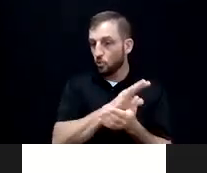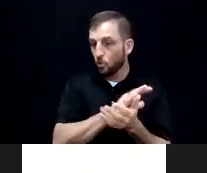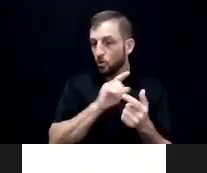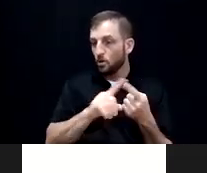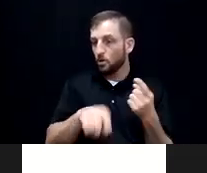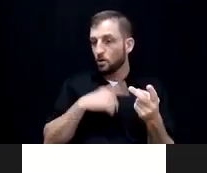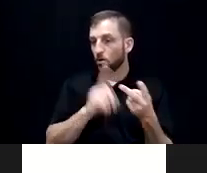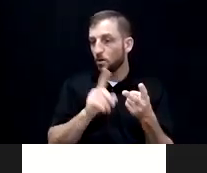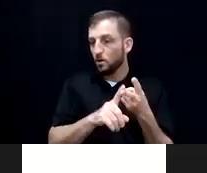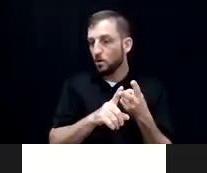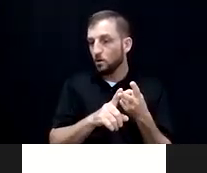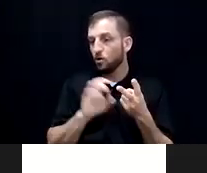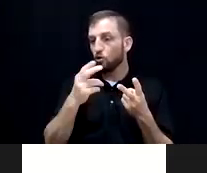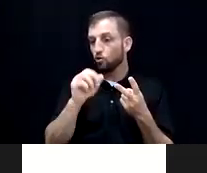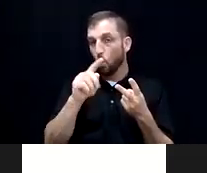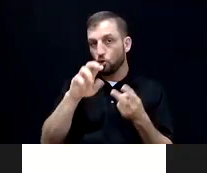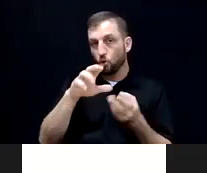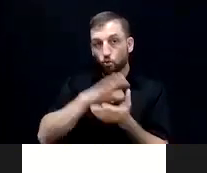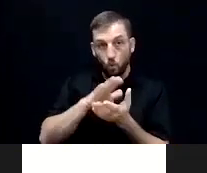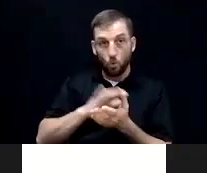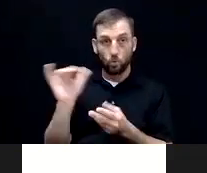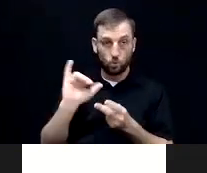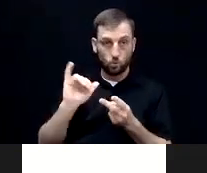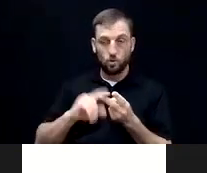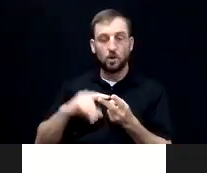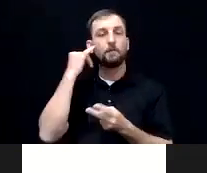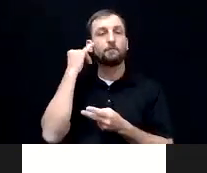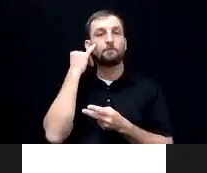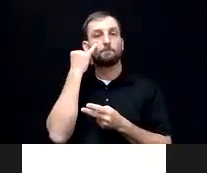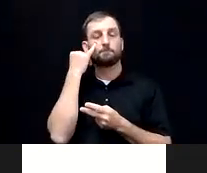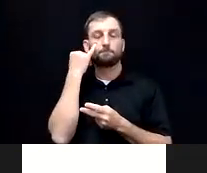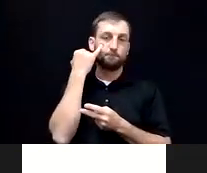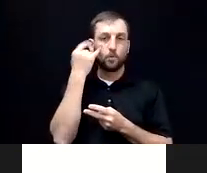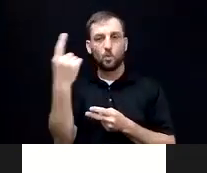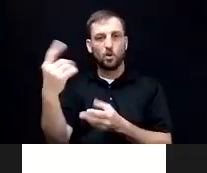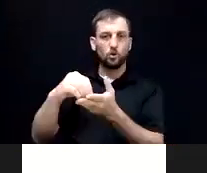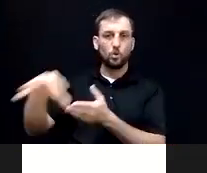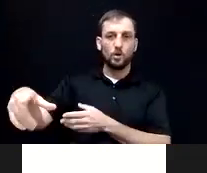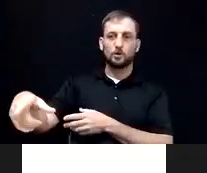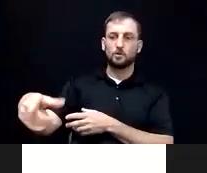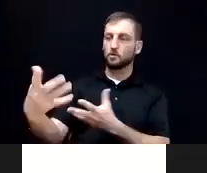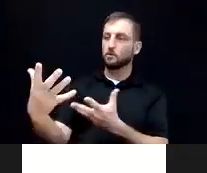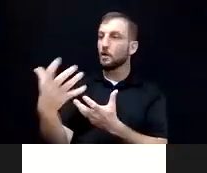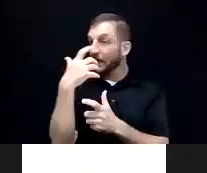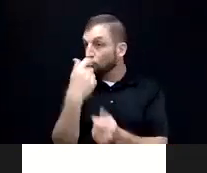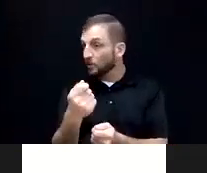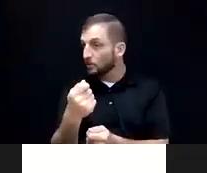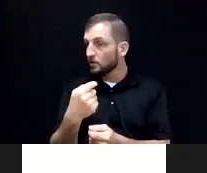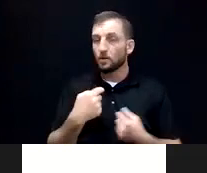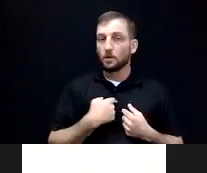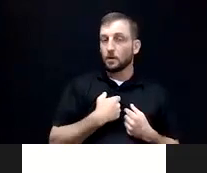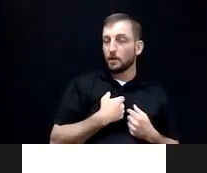with charter schools. So they would usually, if there's let's say there's a student who's interested and we haven't worked with